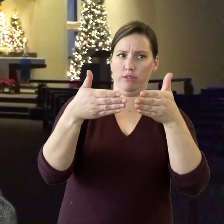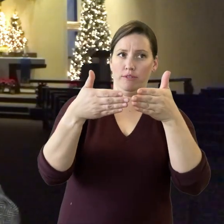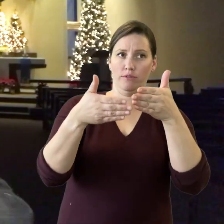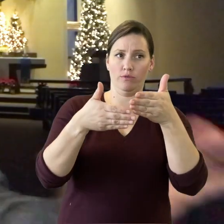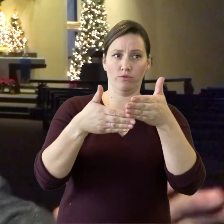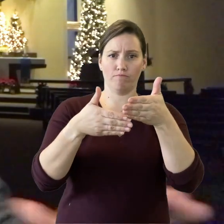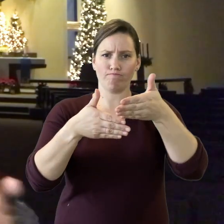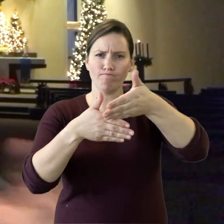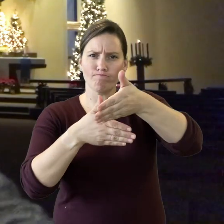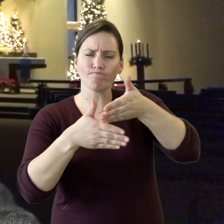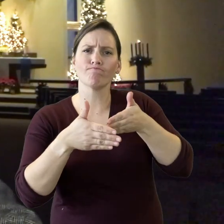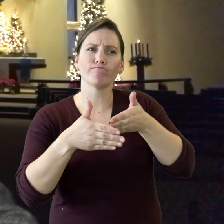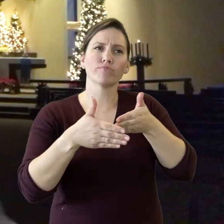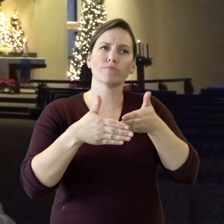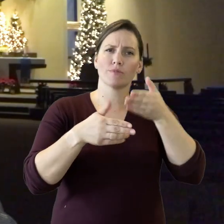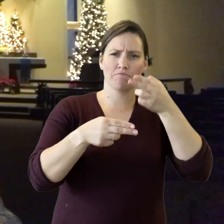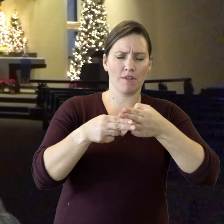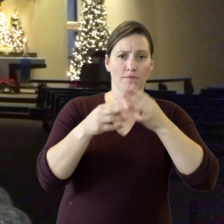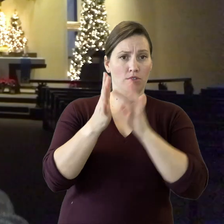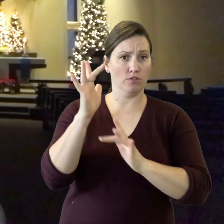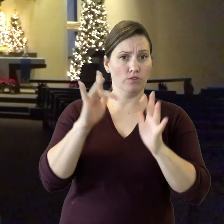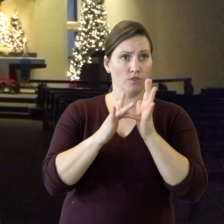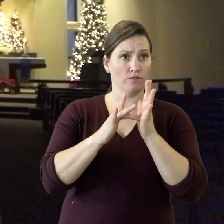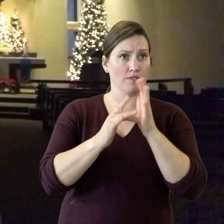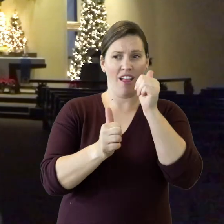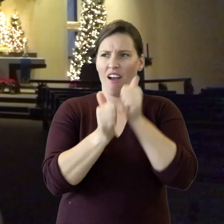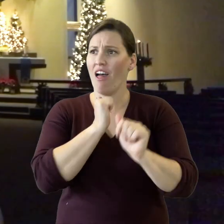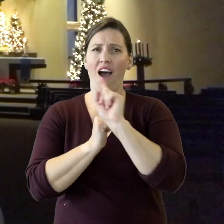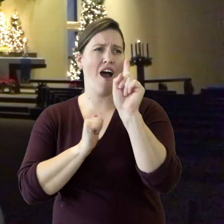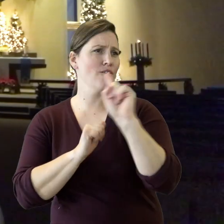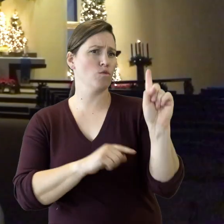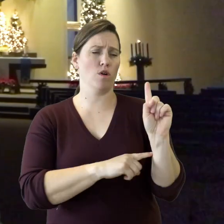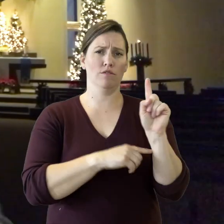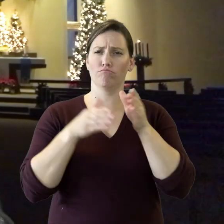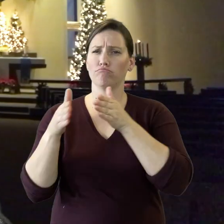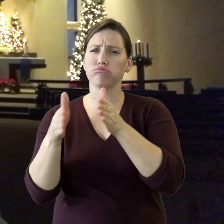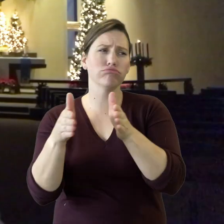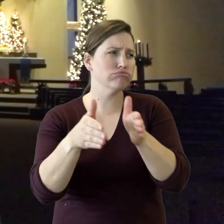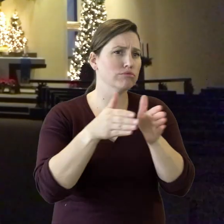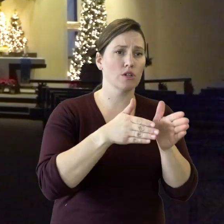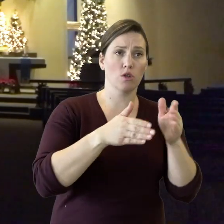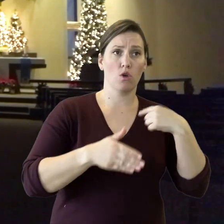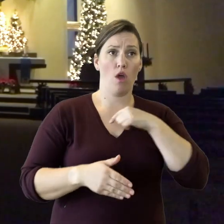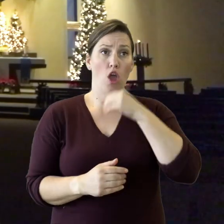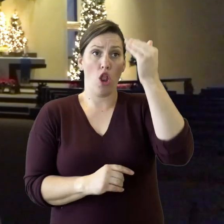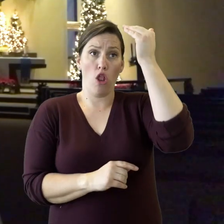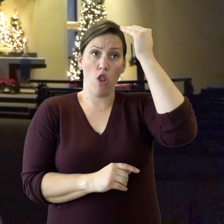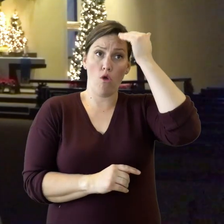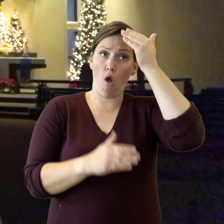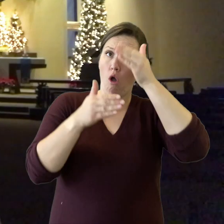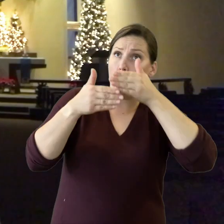Jesus everywhere. And so we're going to talk about some of those ways today, as we even are known by his name. We